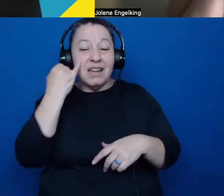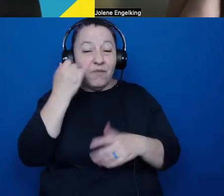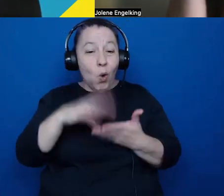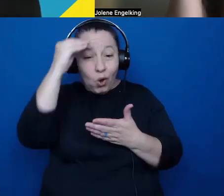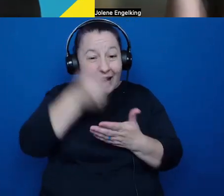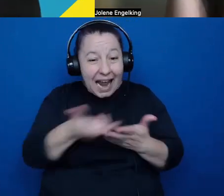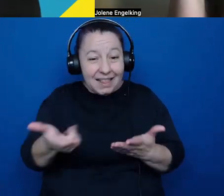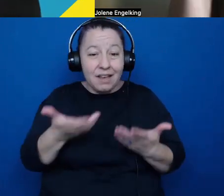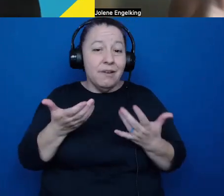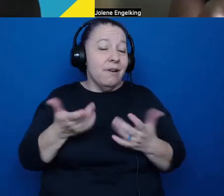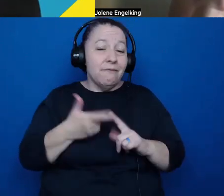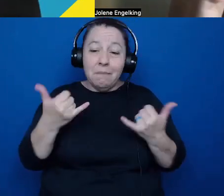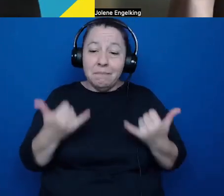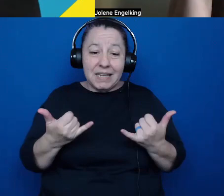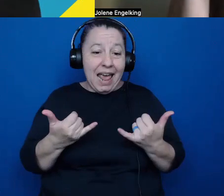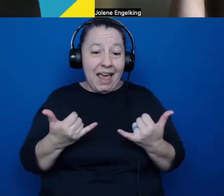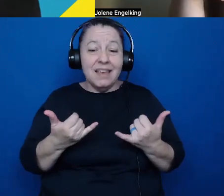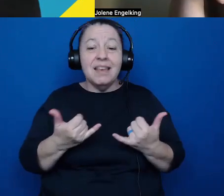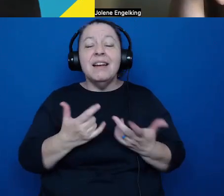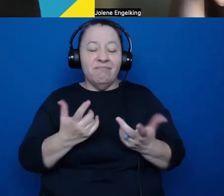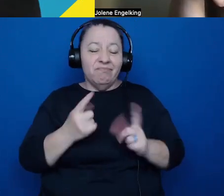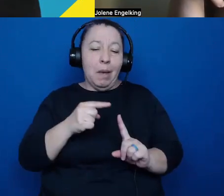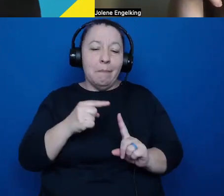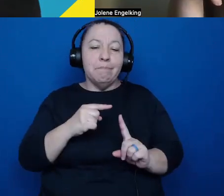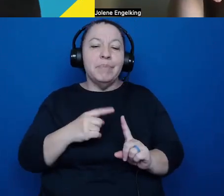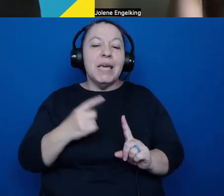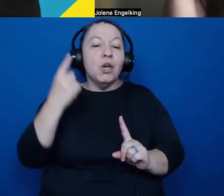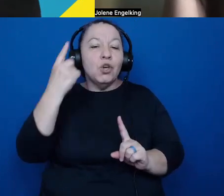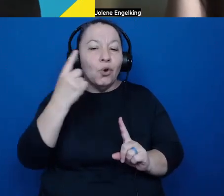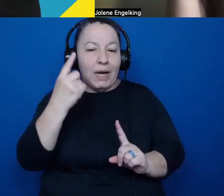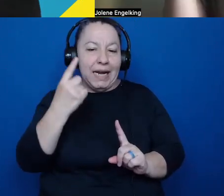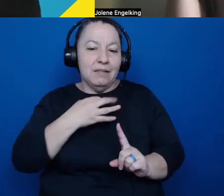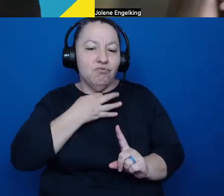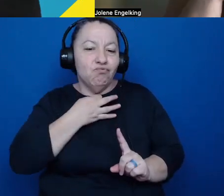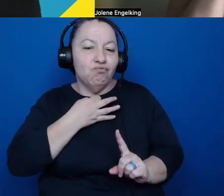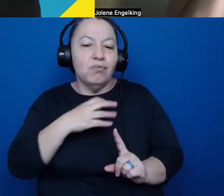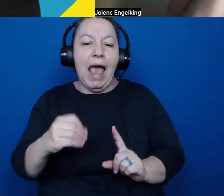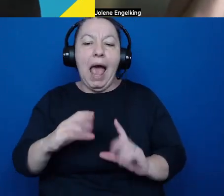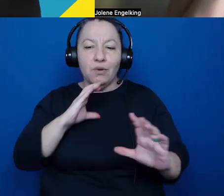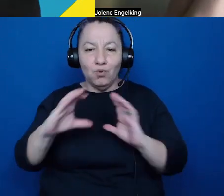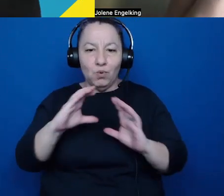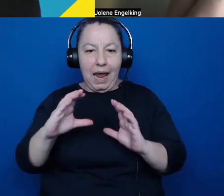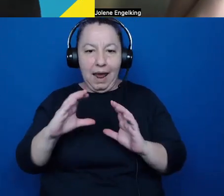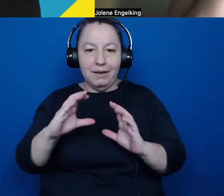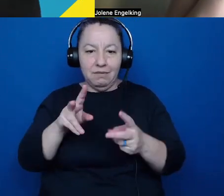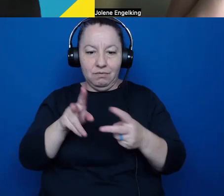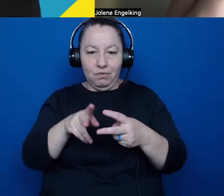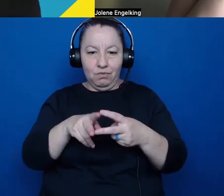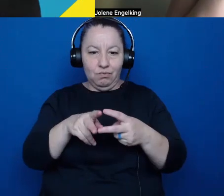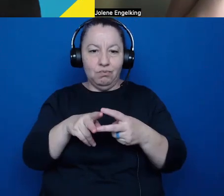the big thing is be curious and be communicative. I think those are just two of the things that I really